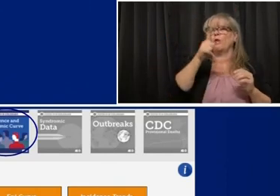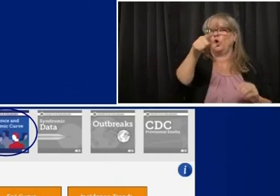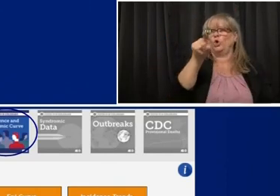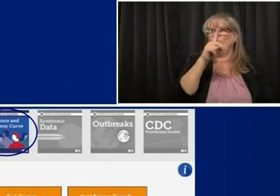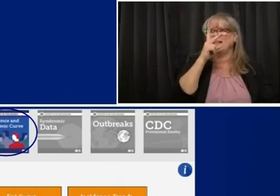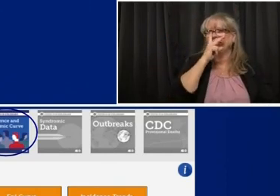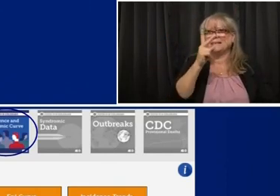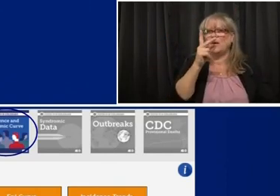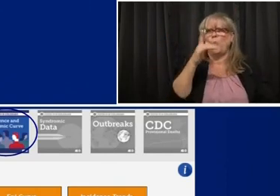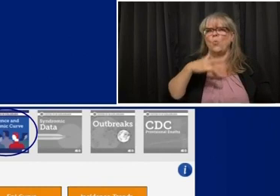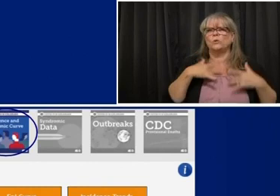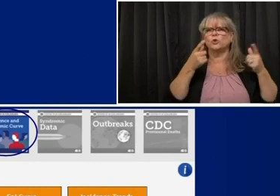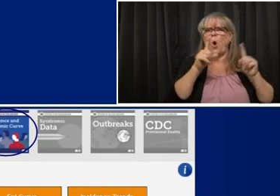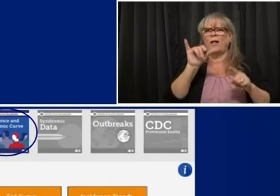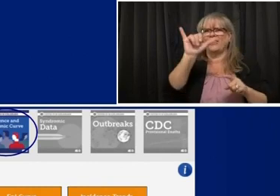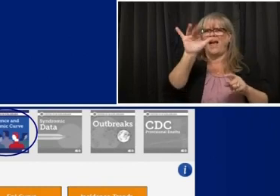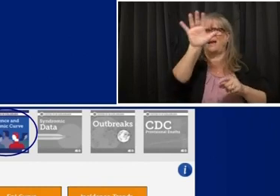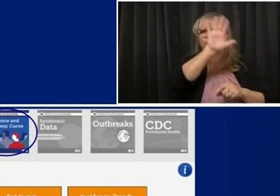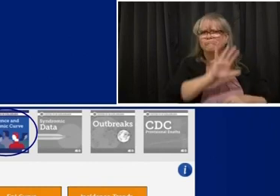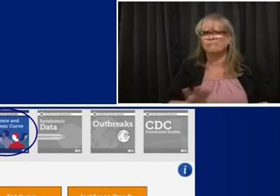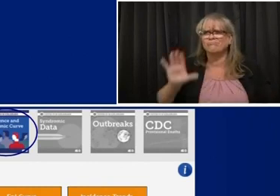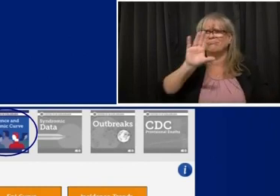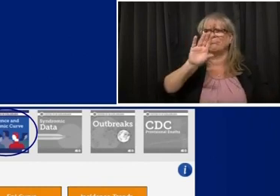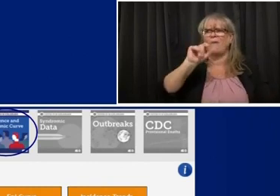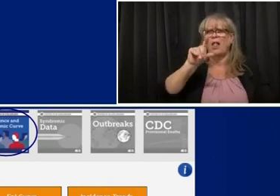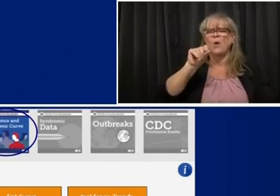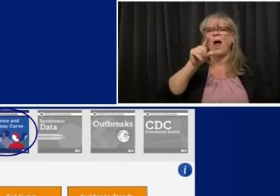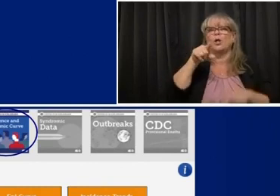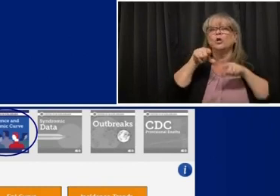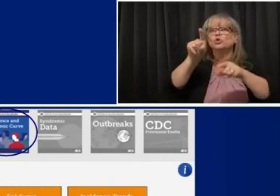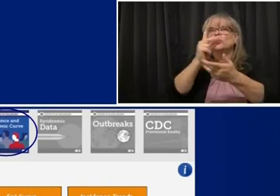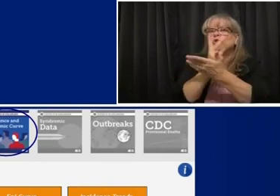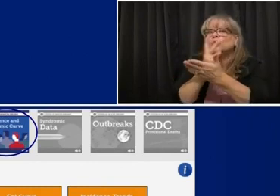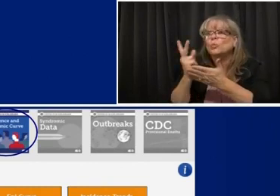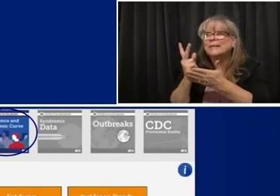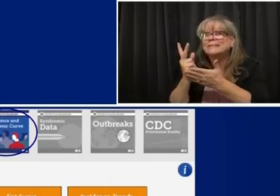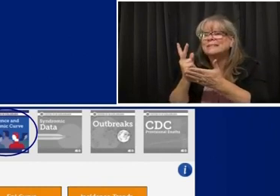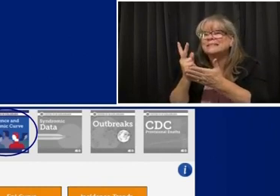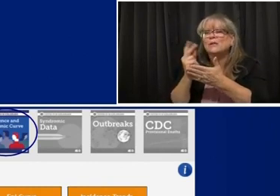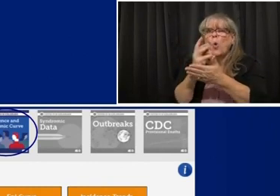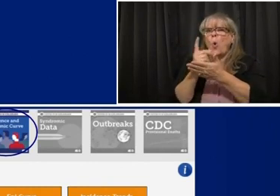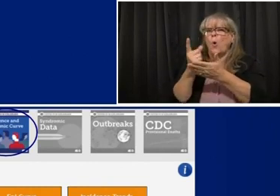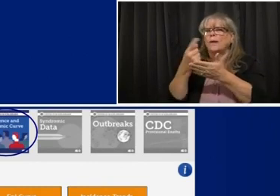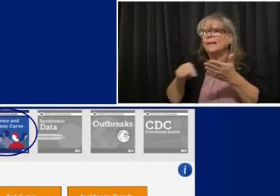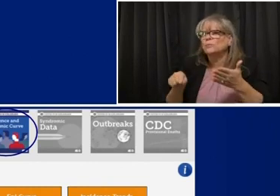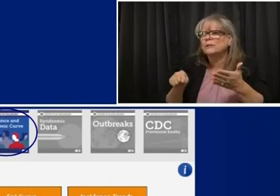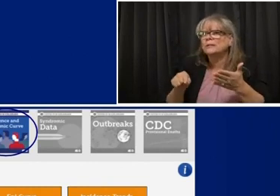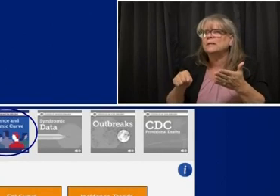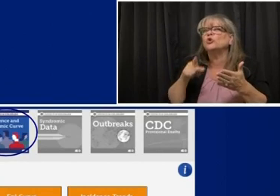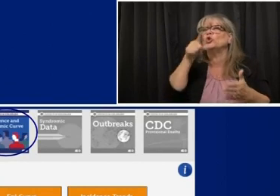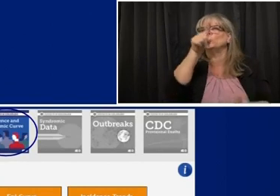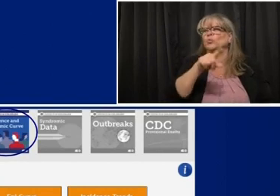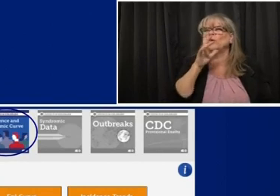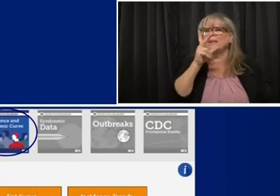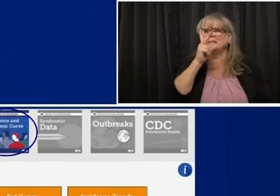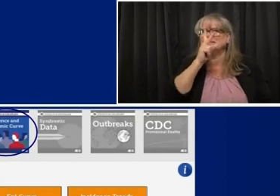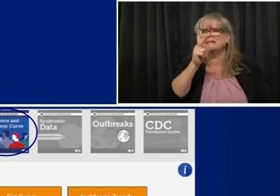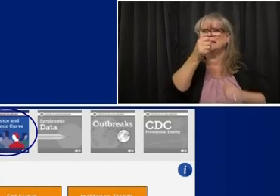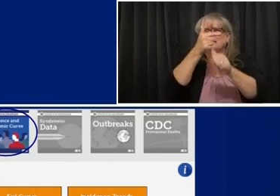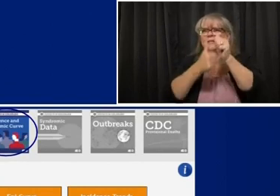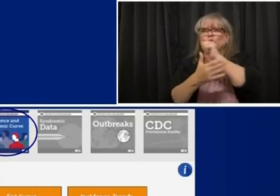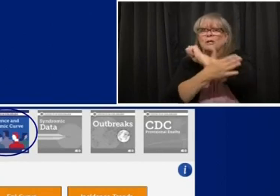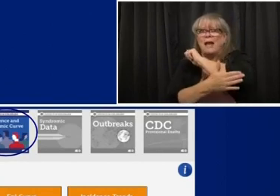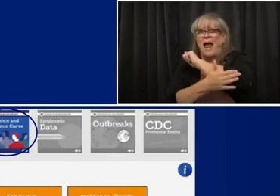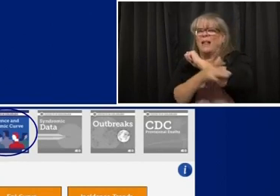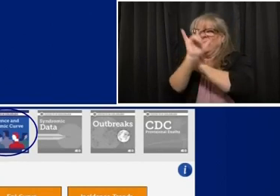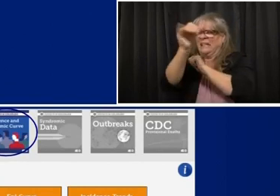has occurred in counties over a 2-week period of time, a 1-week period of time. You can look at it at the county level, which is new, or you can